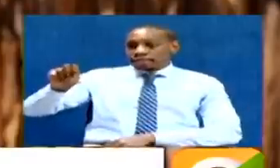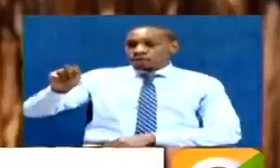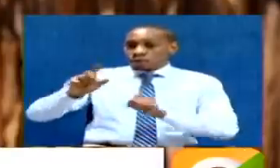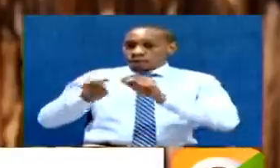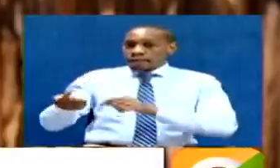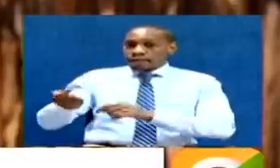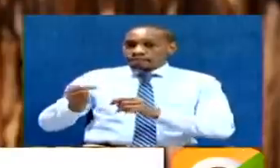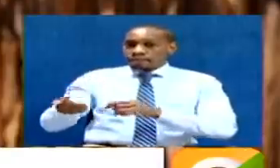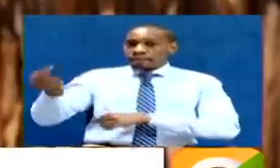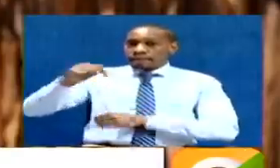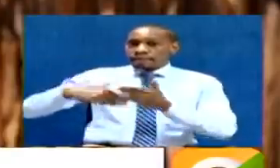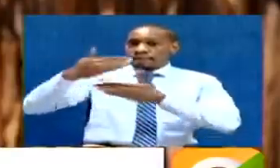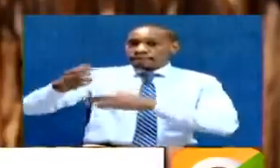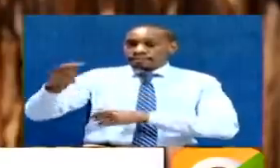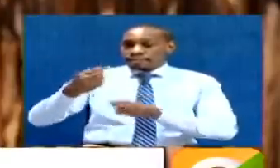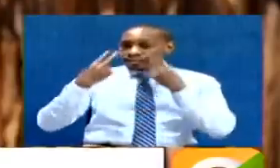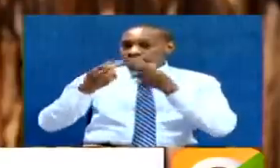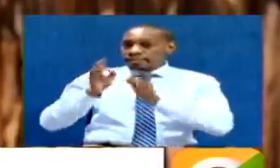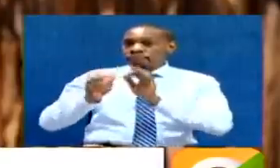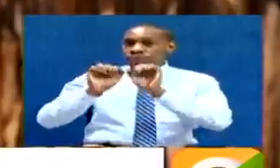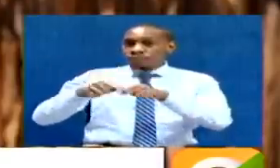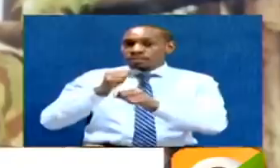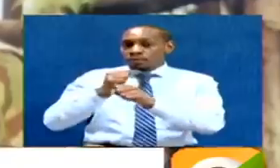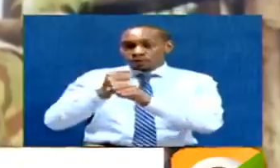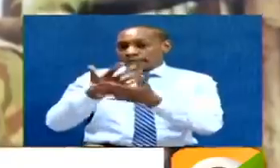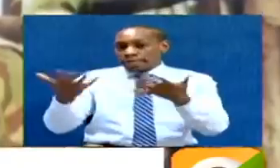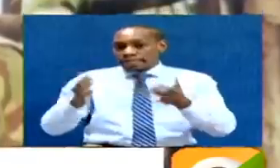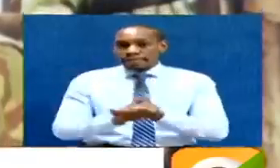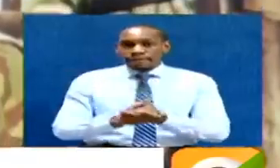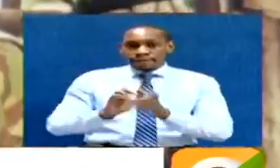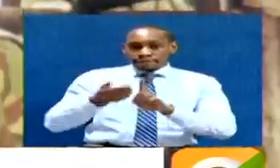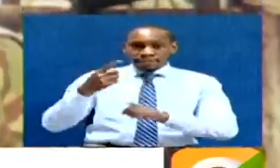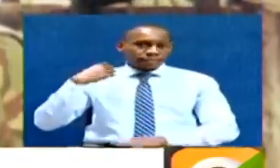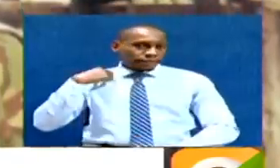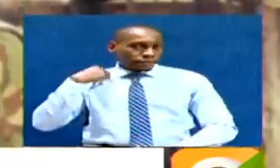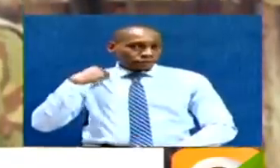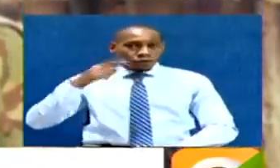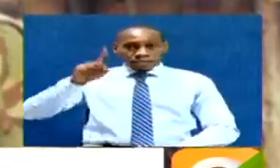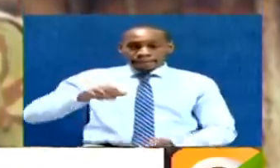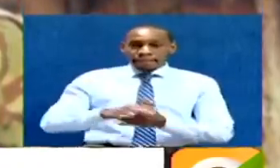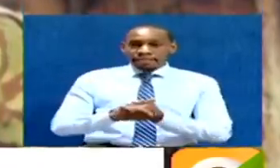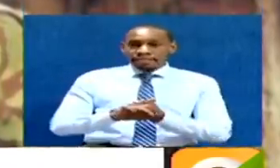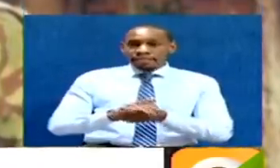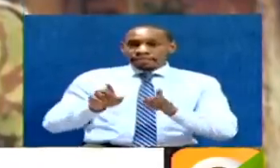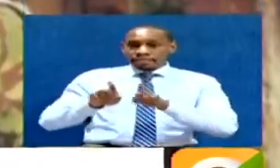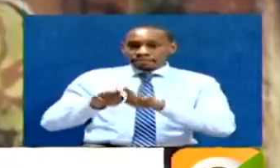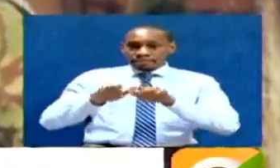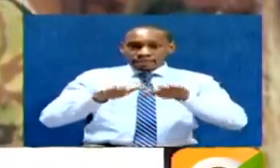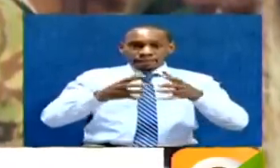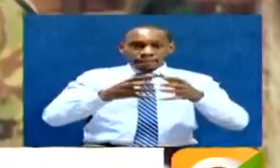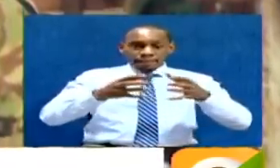month and see whether we can get something for you. He had to first volunteer as the sanctuary was